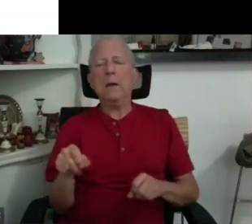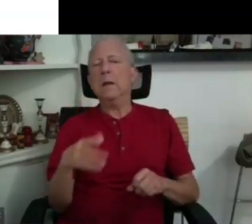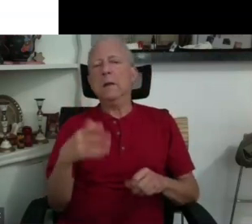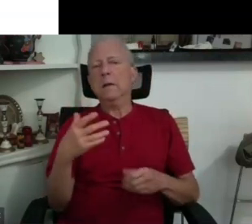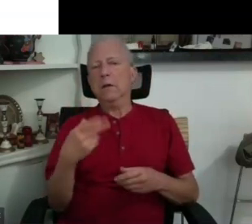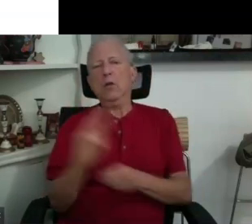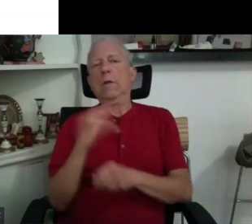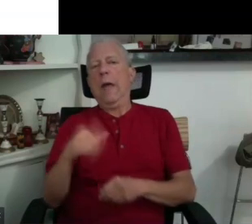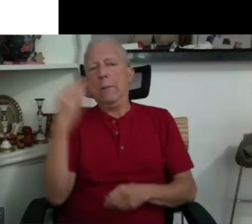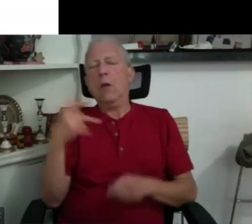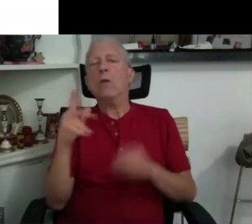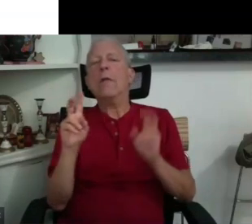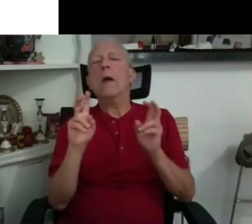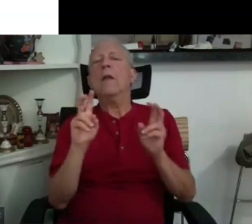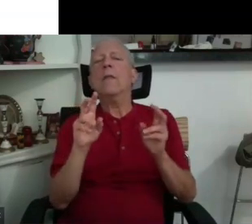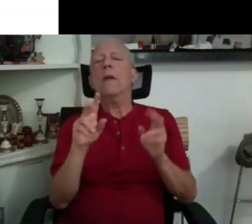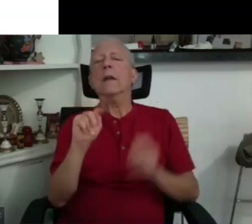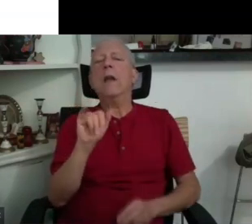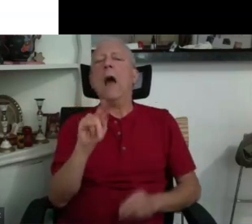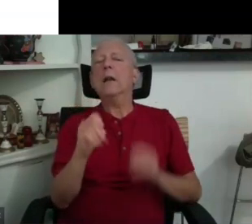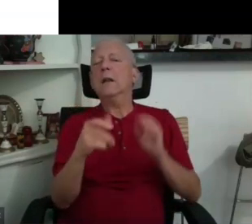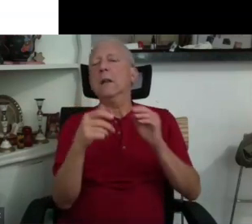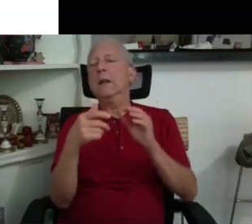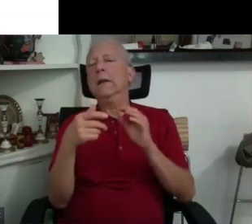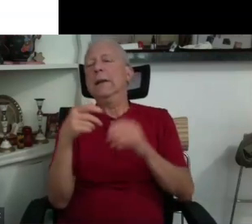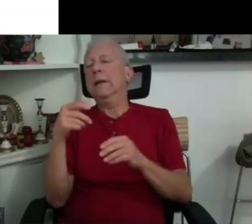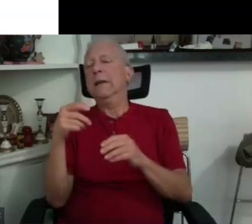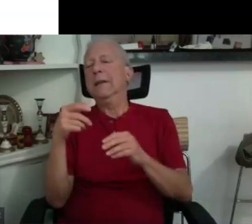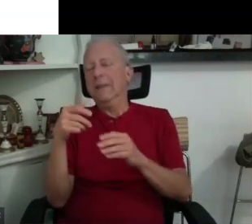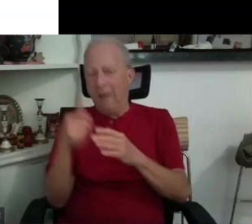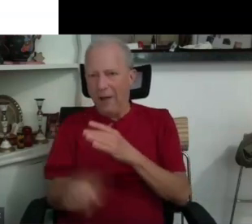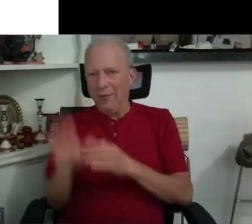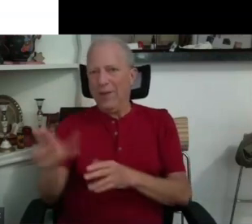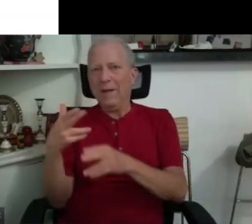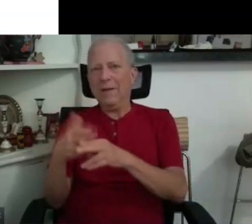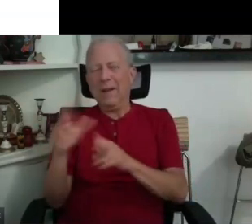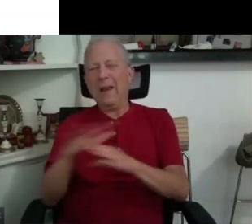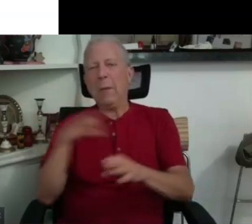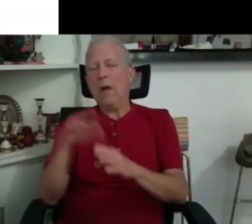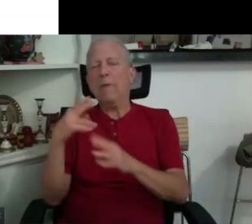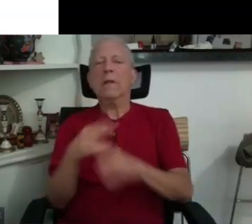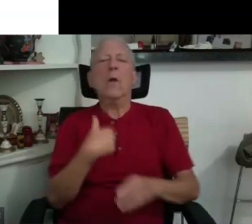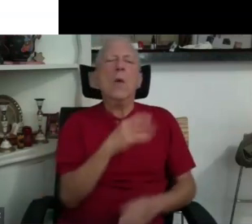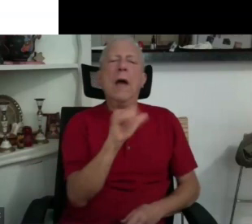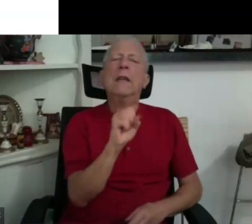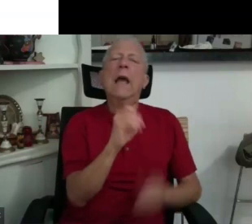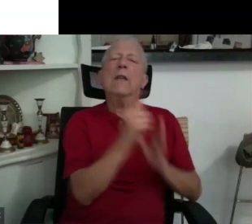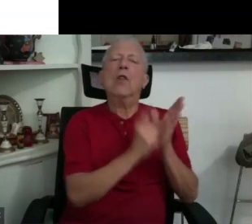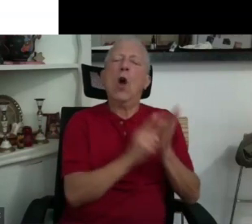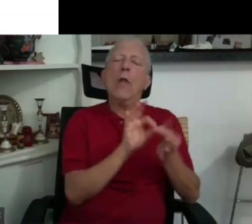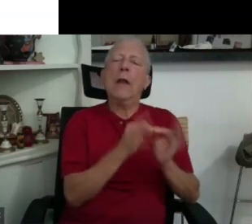remains in the nonprofit's name. So there's case law interpreting these regulations,